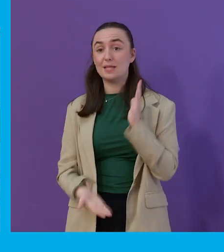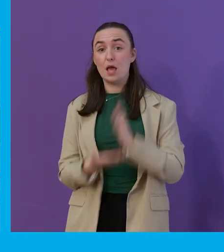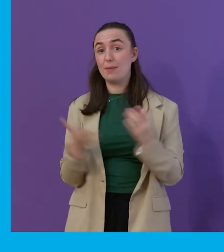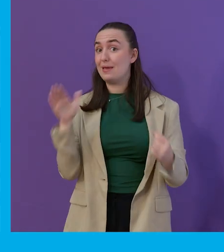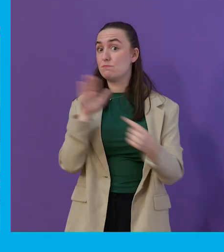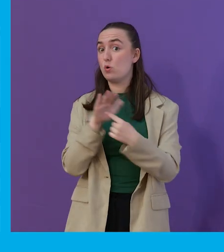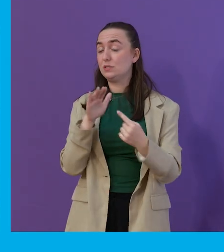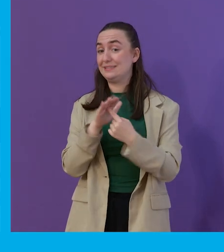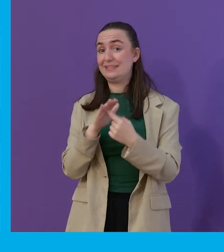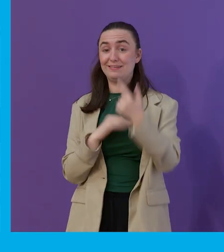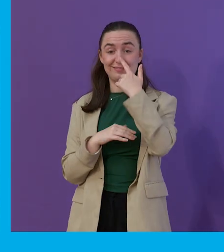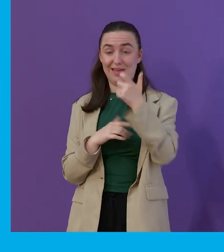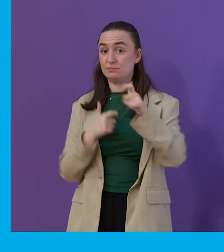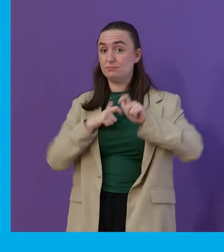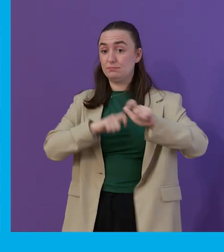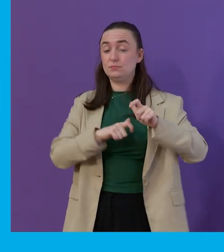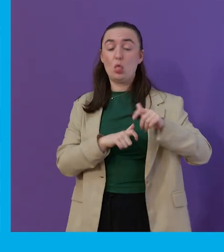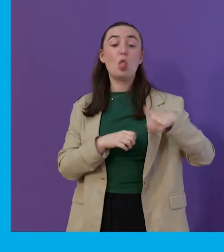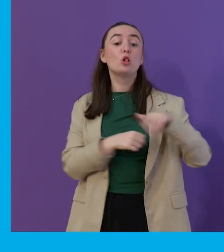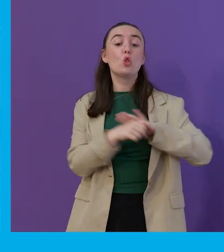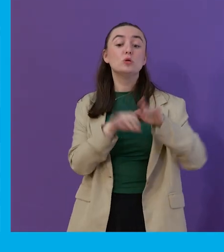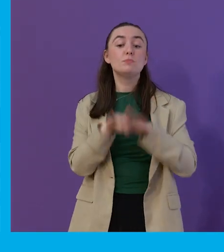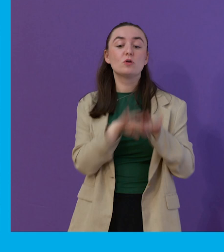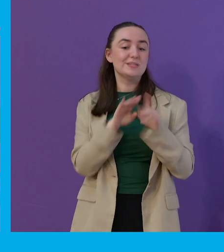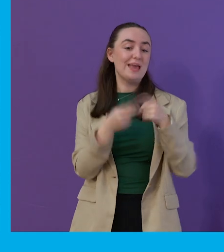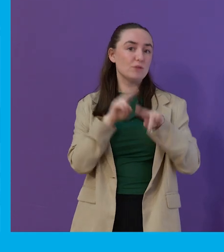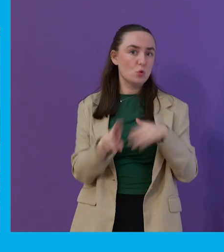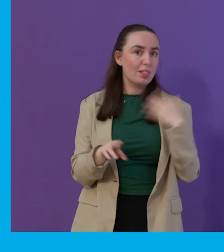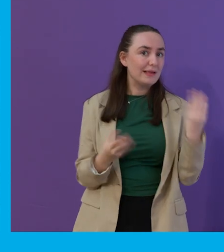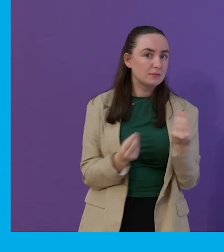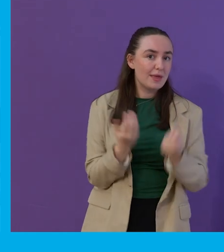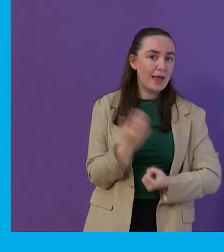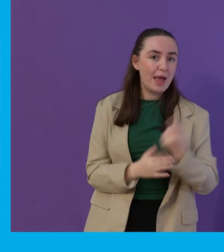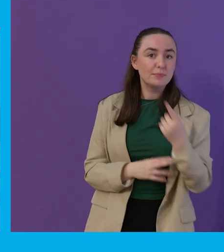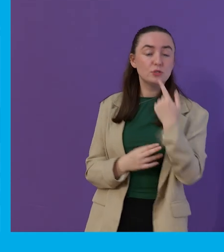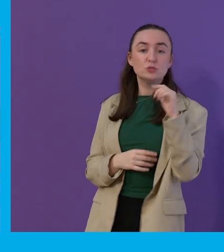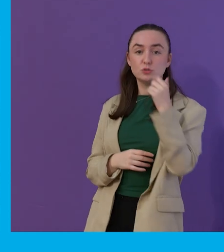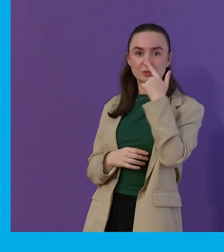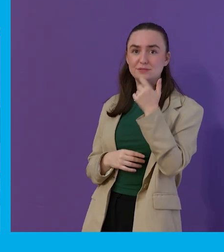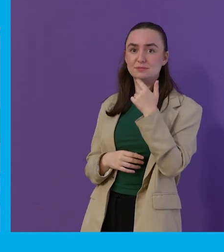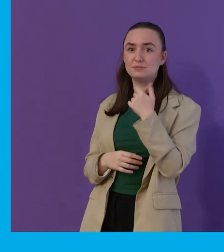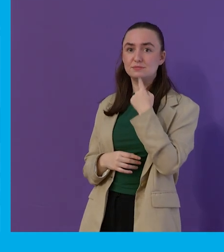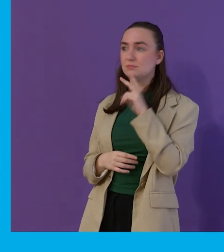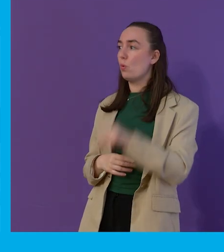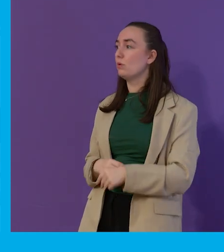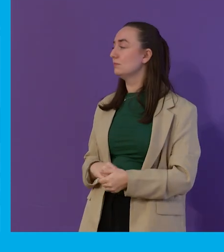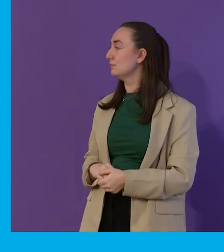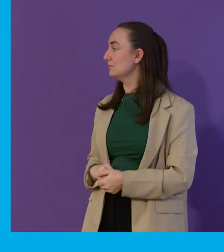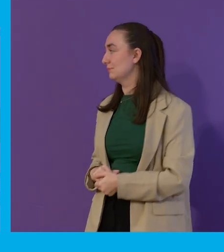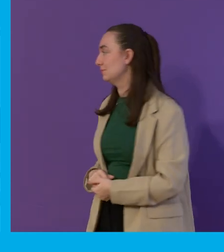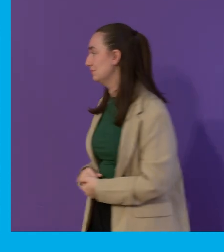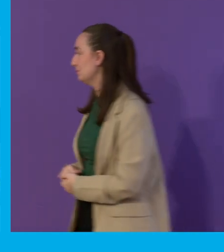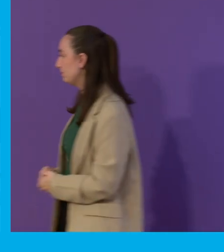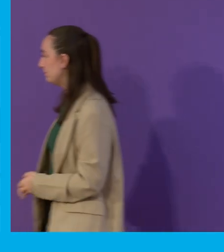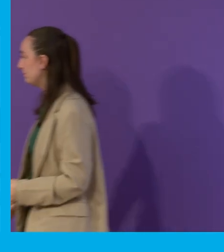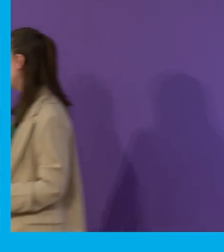order to retain the local democracy, any council that doesn't like what's happening to them as part of this can say, I'm out of here and leave. Okay, I think